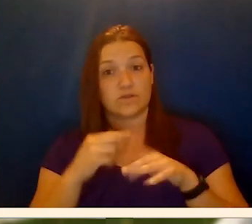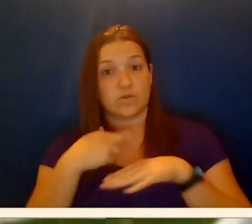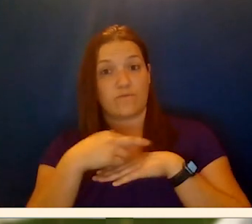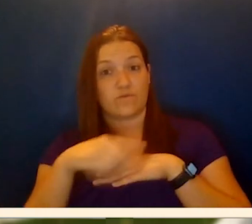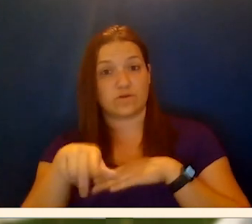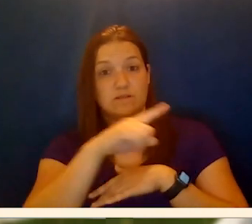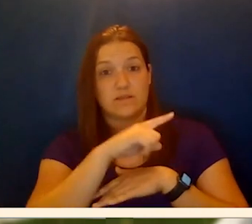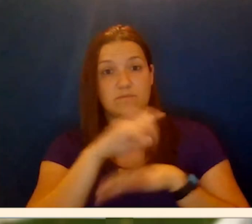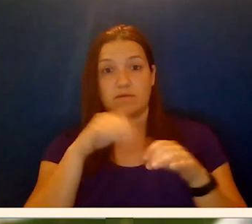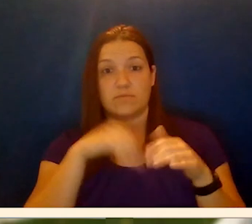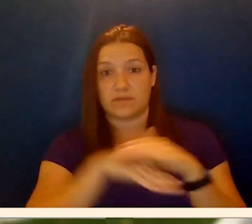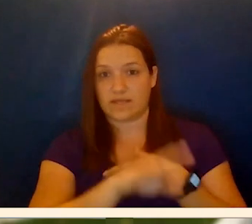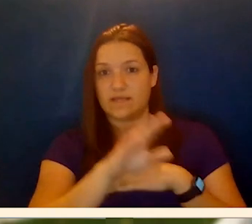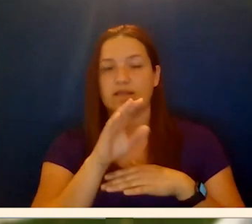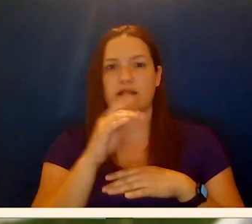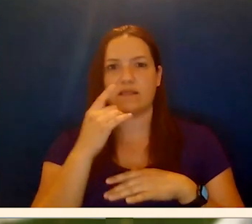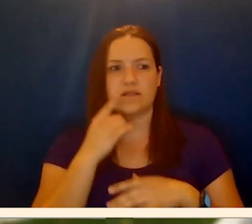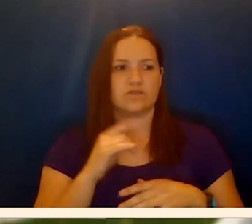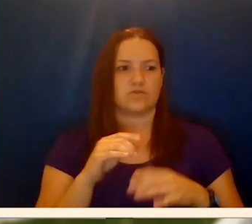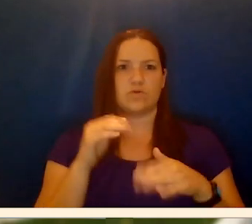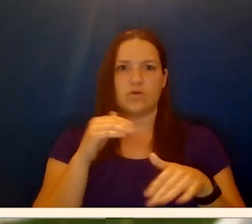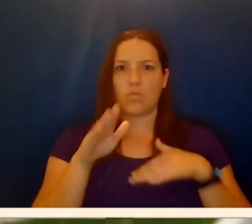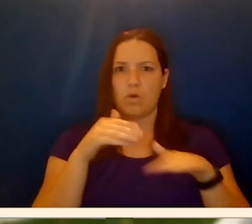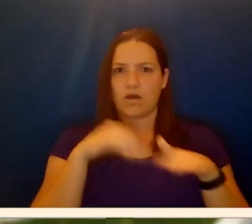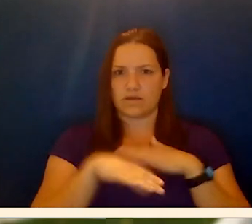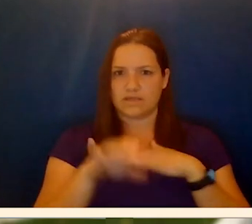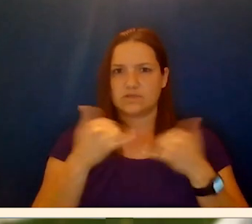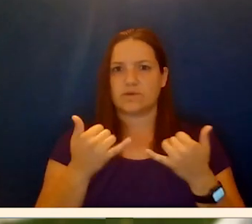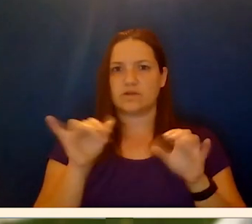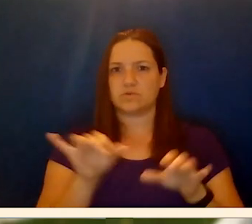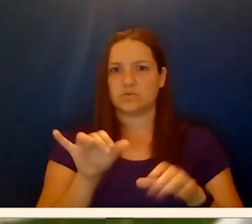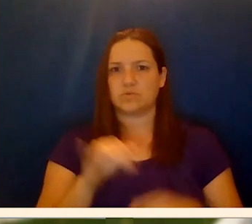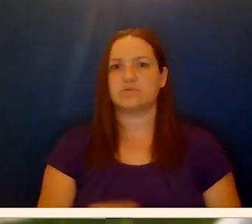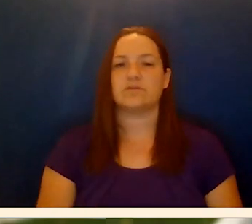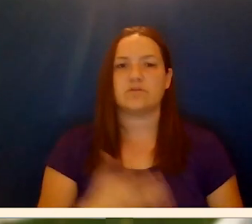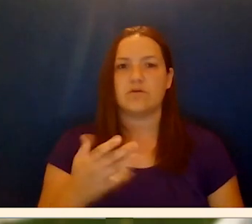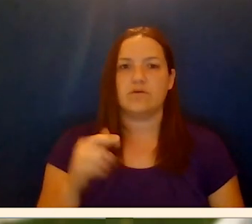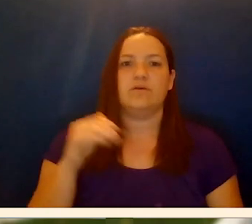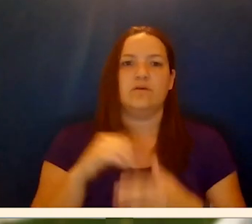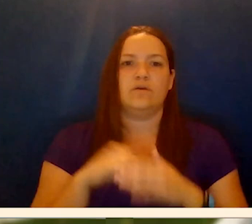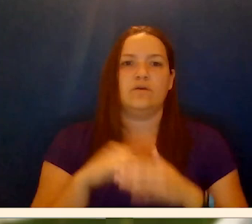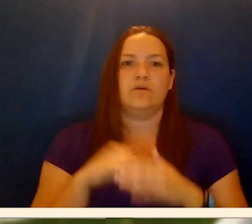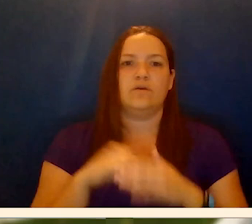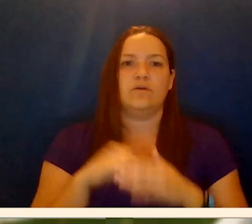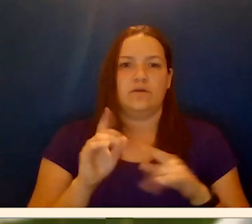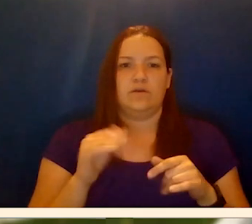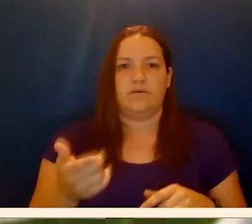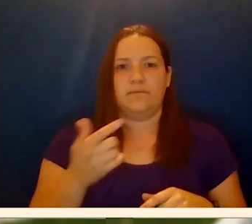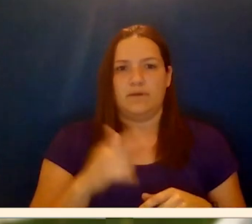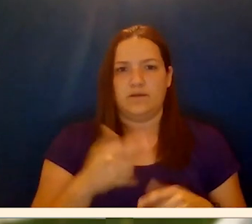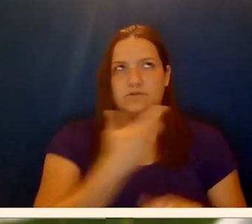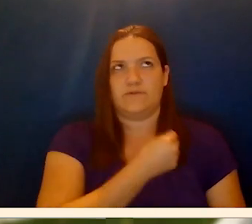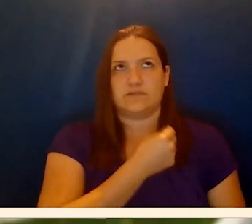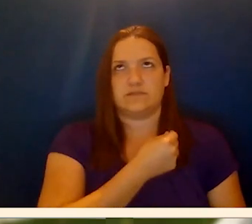taking walk-ins. So we definitely want you to go on to, well, My Turn's the Vaccination. Yeah, if you go onto our website,